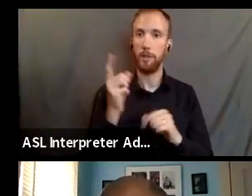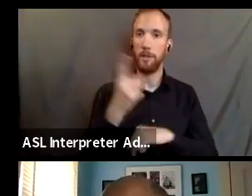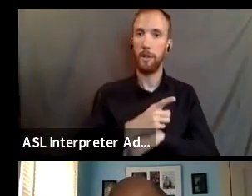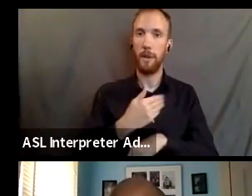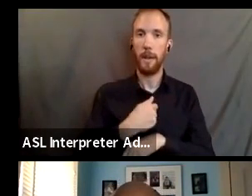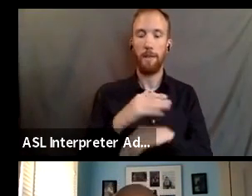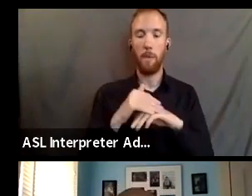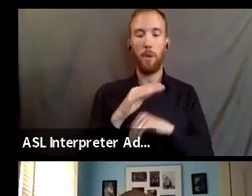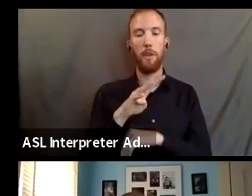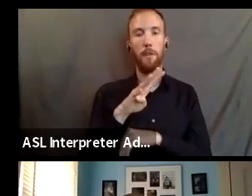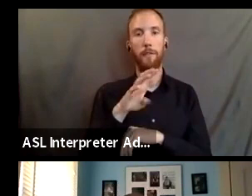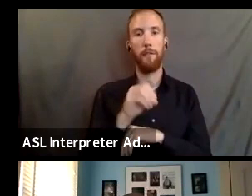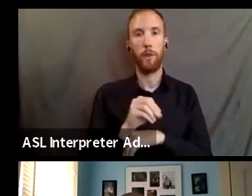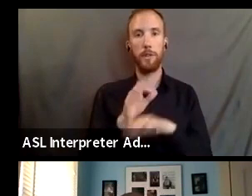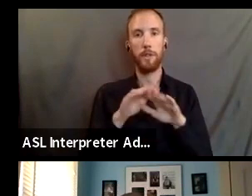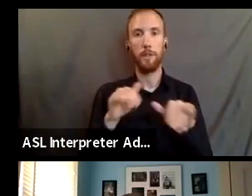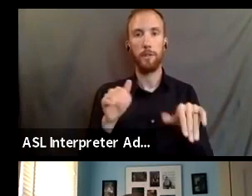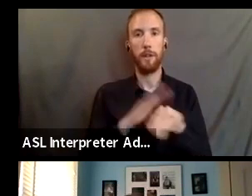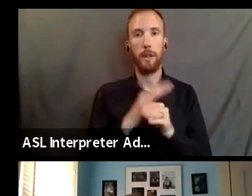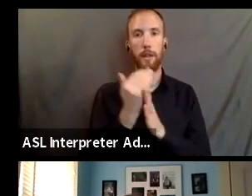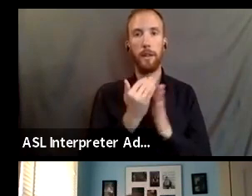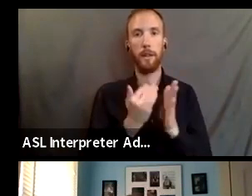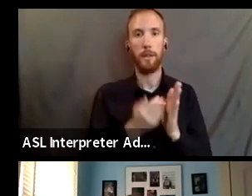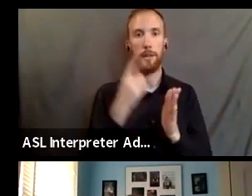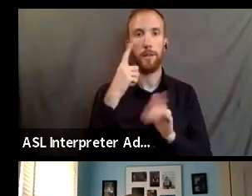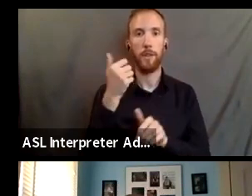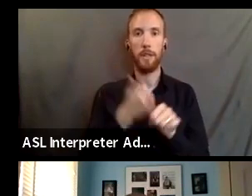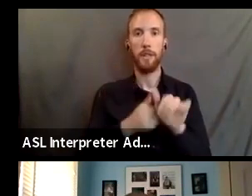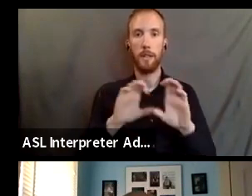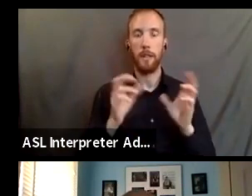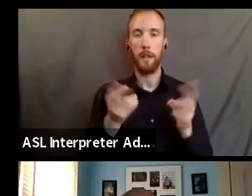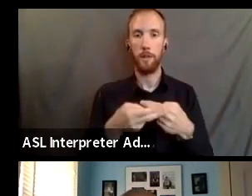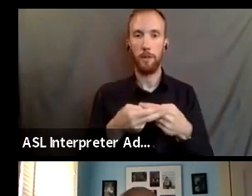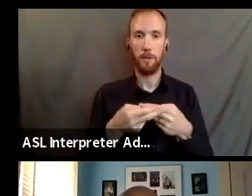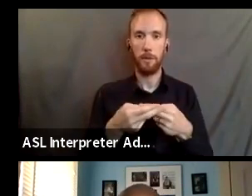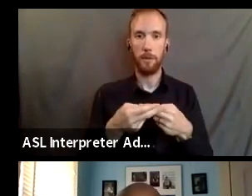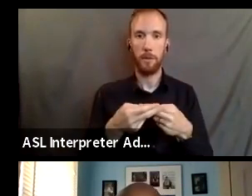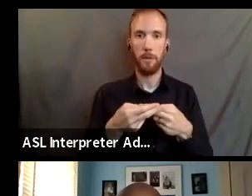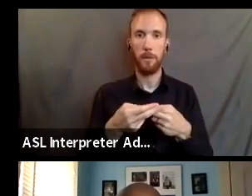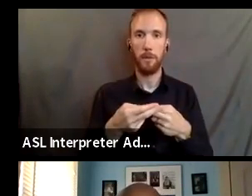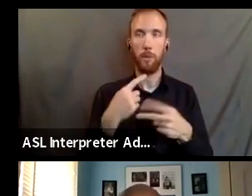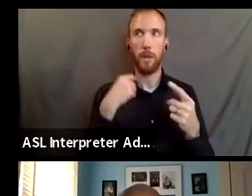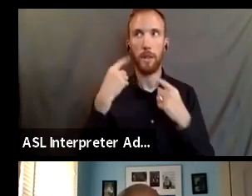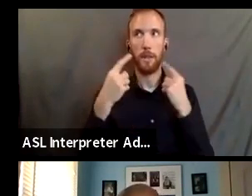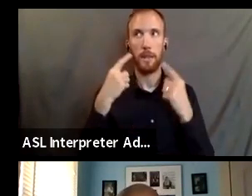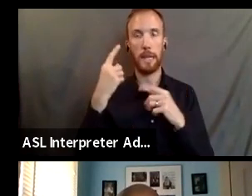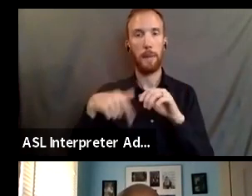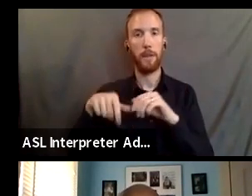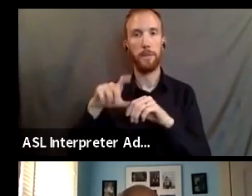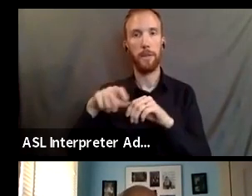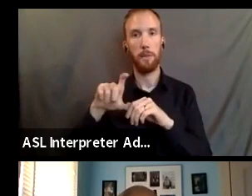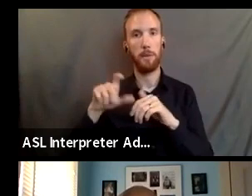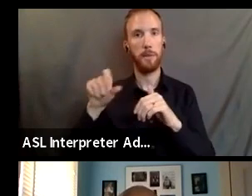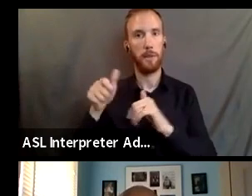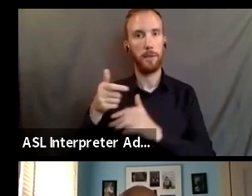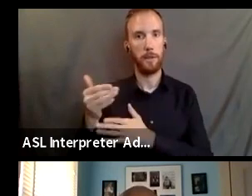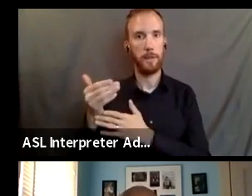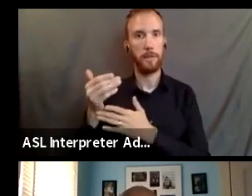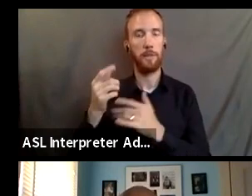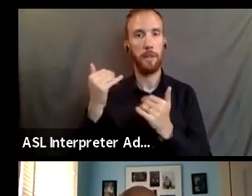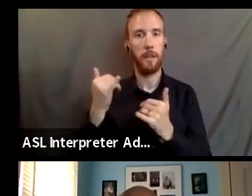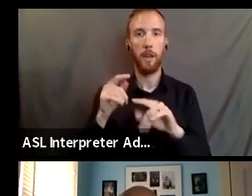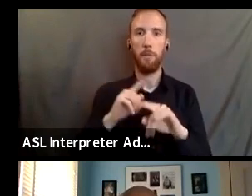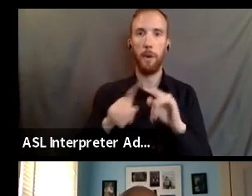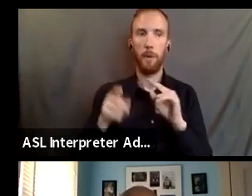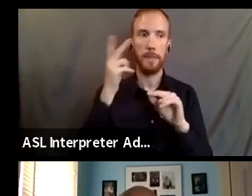classroom they're looking greatly in the suburbs to this absurd number as a result of the booming